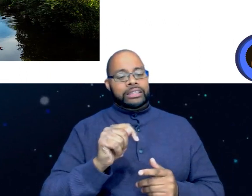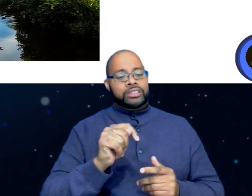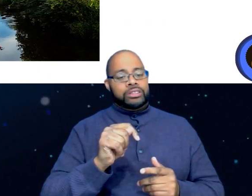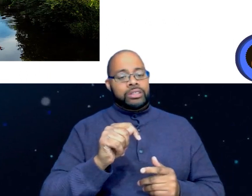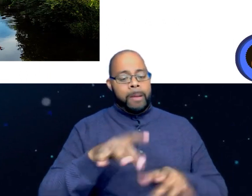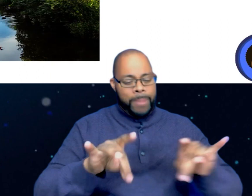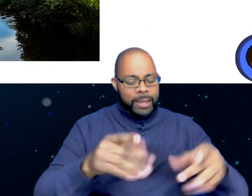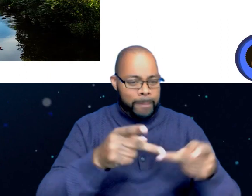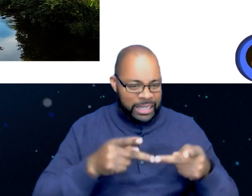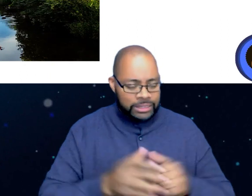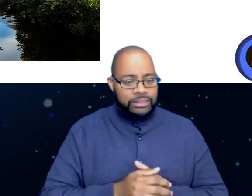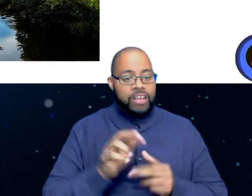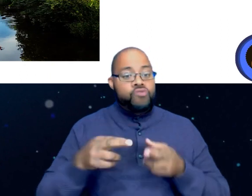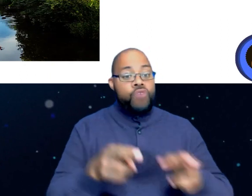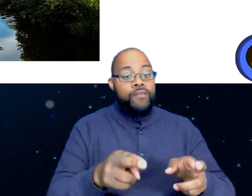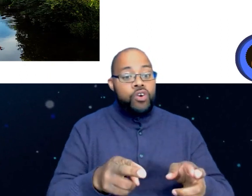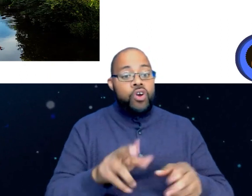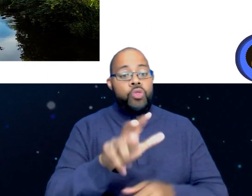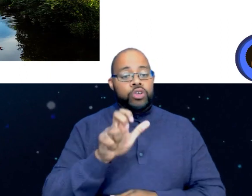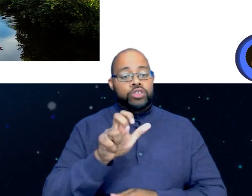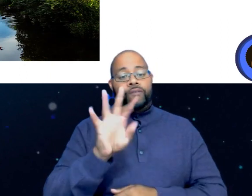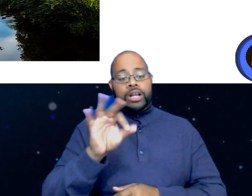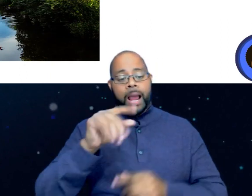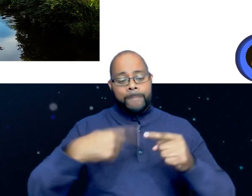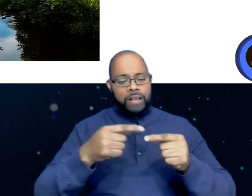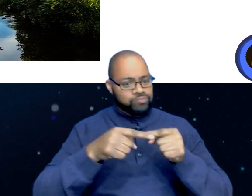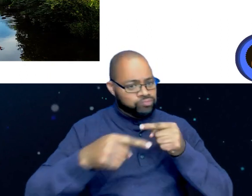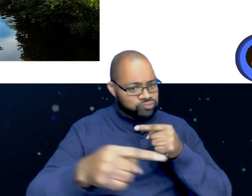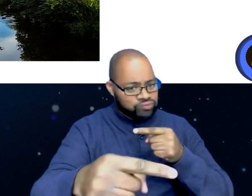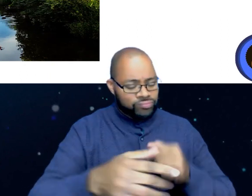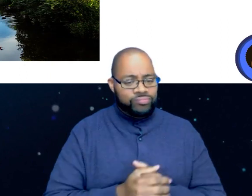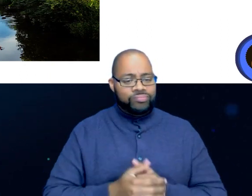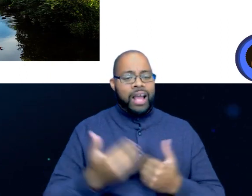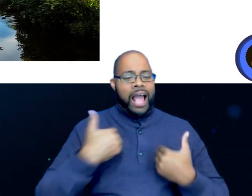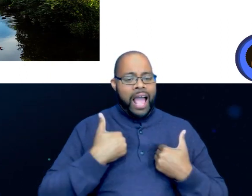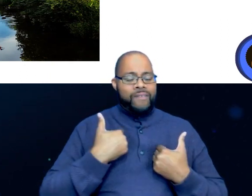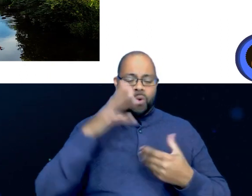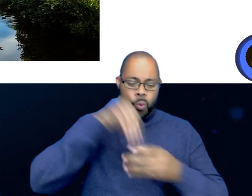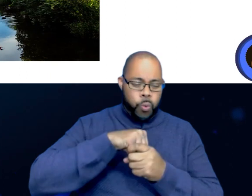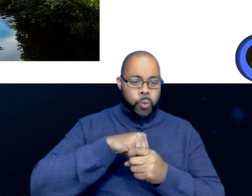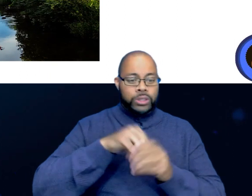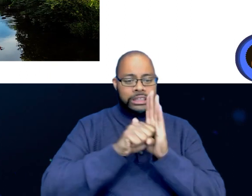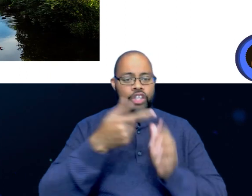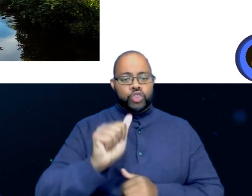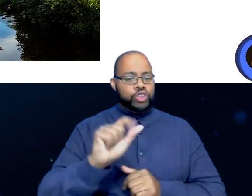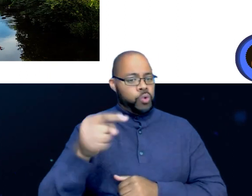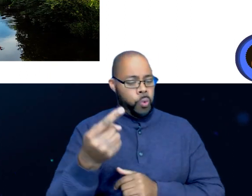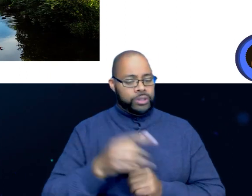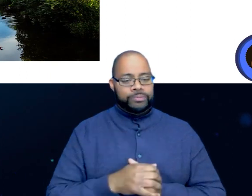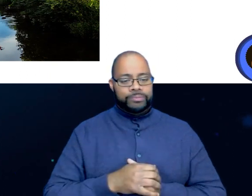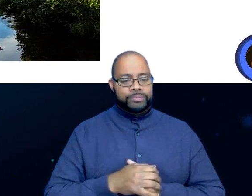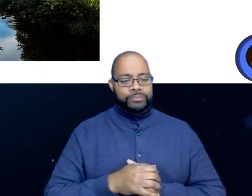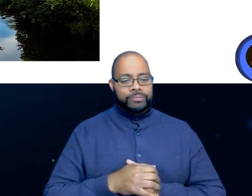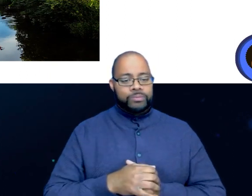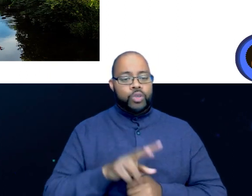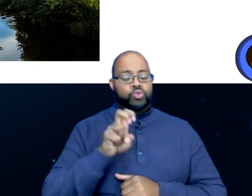language. This river is 349 miles long, contained entirely within the state of Georgia.